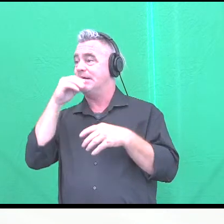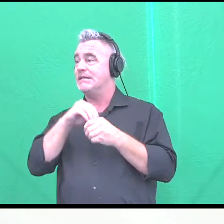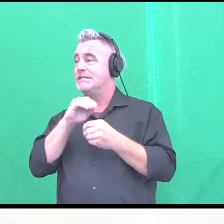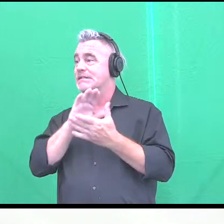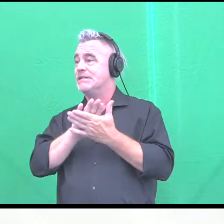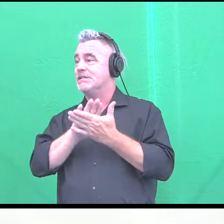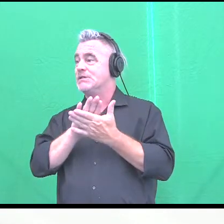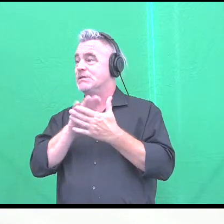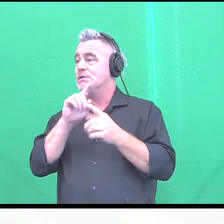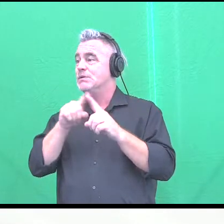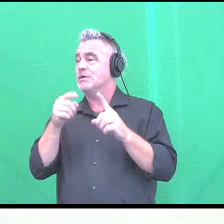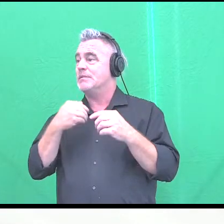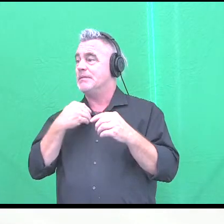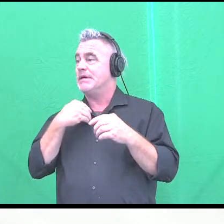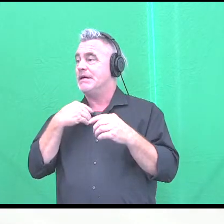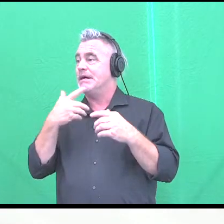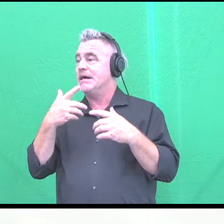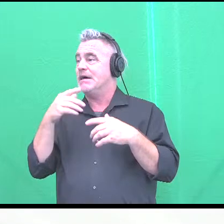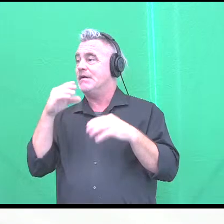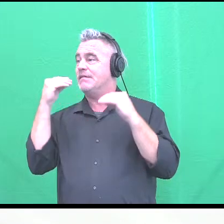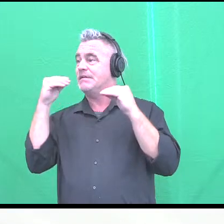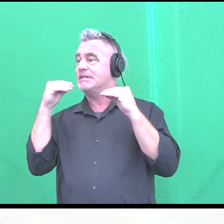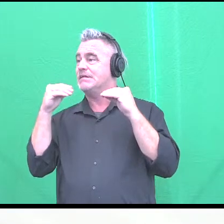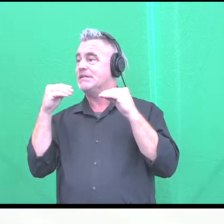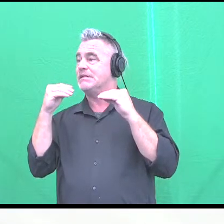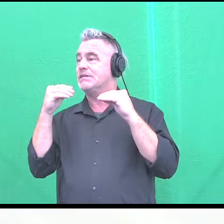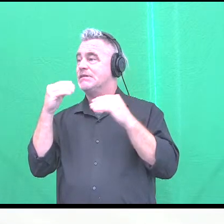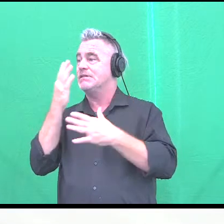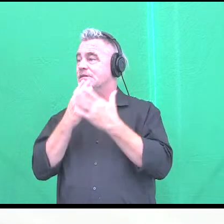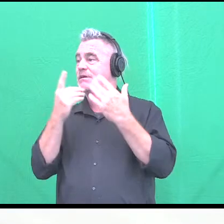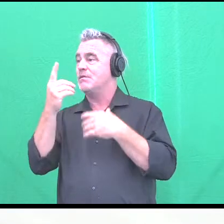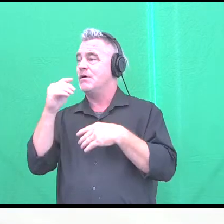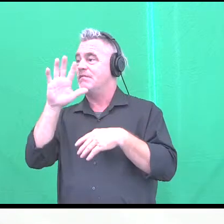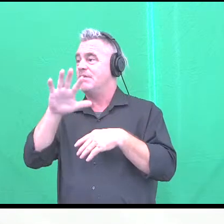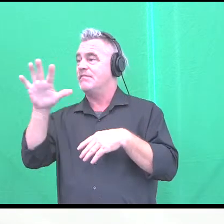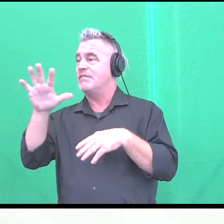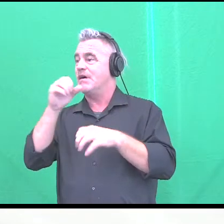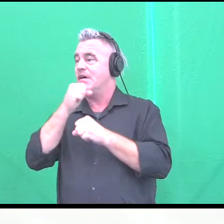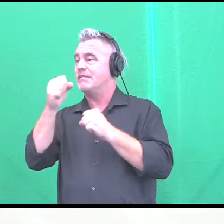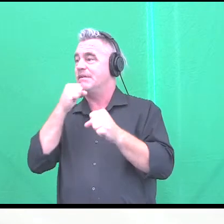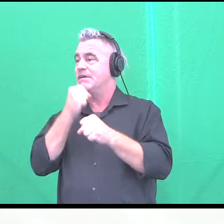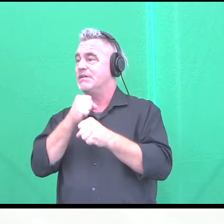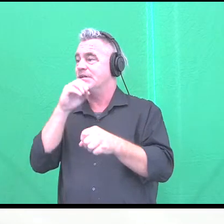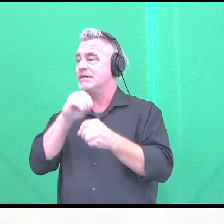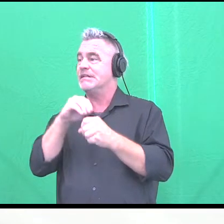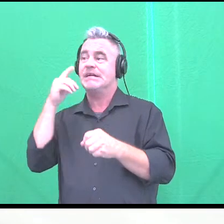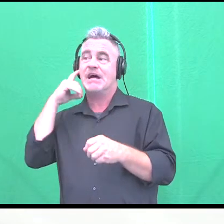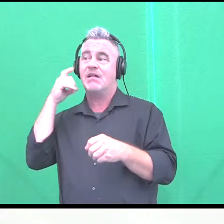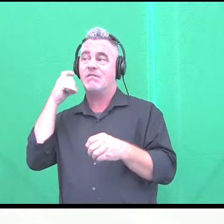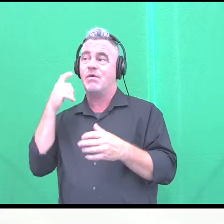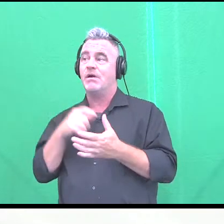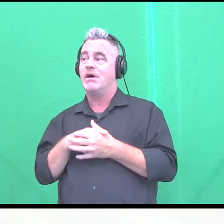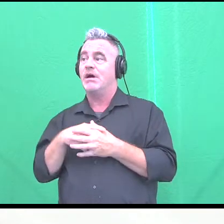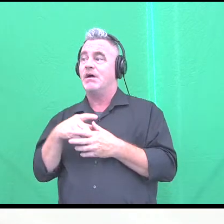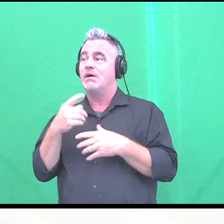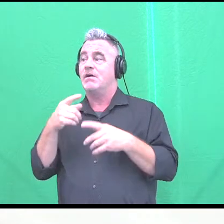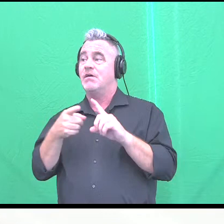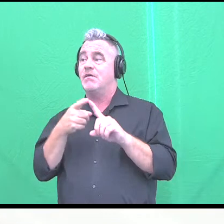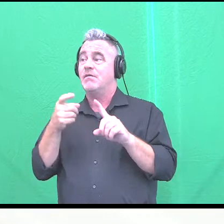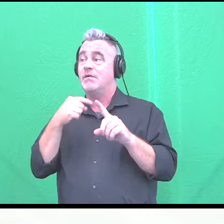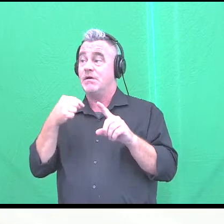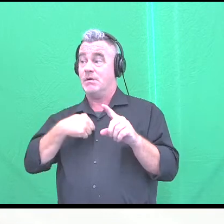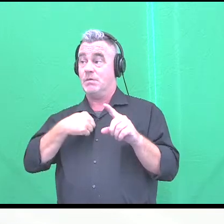teacher somewhere for the last 55 years, and mostly in California. As a child, I